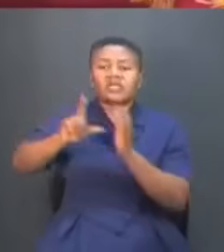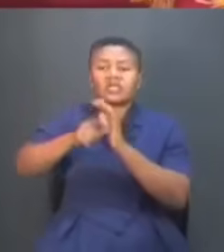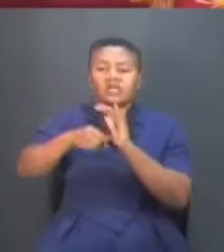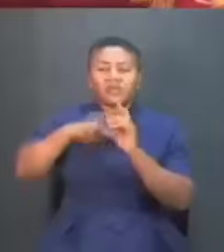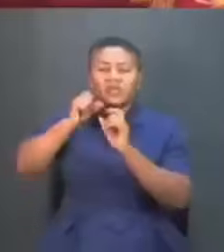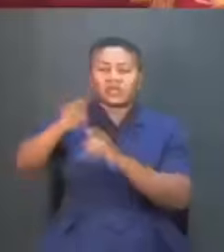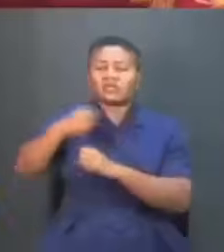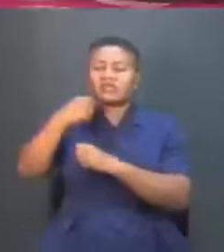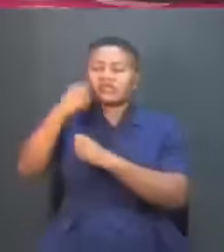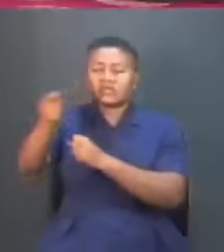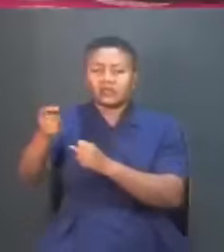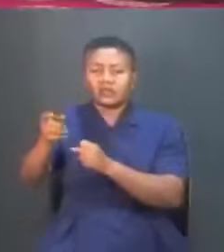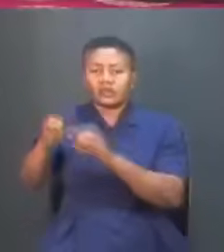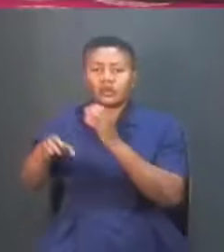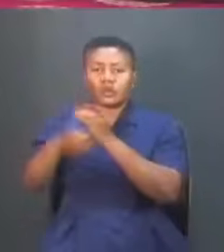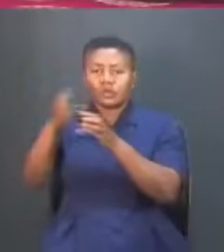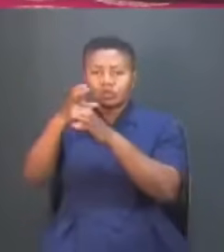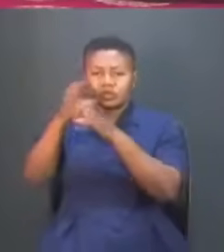field.